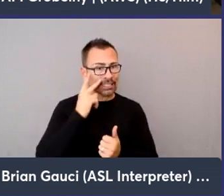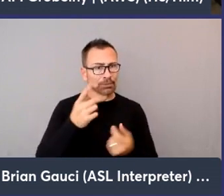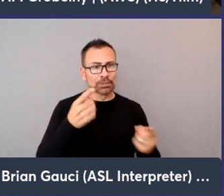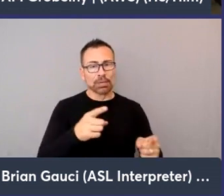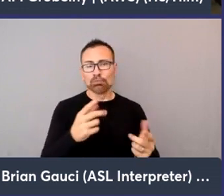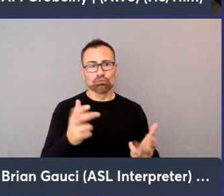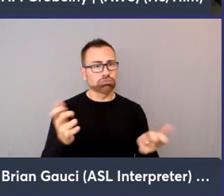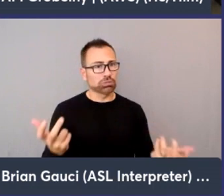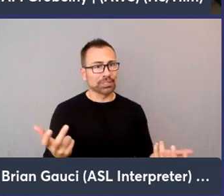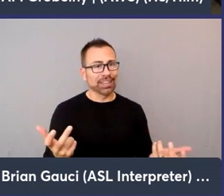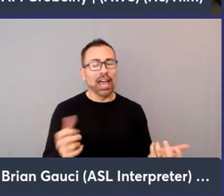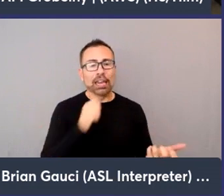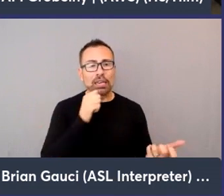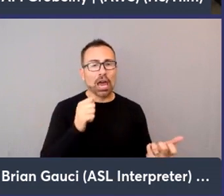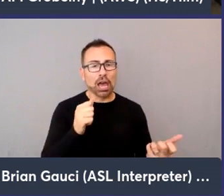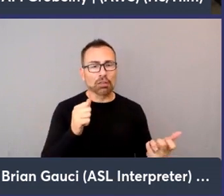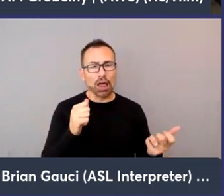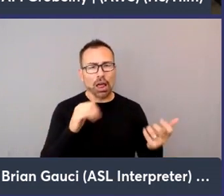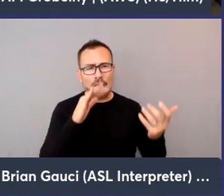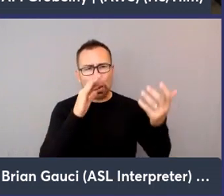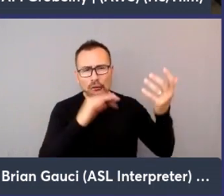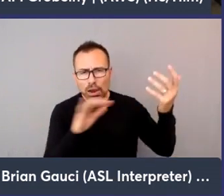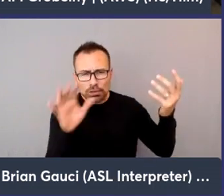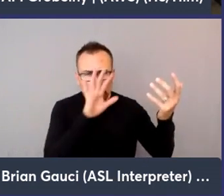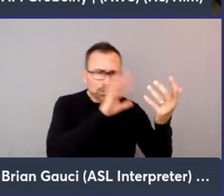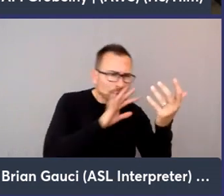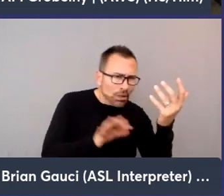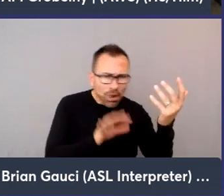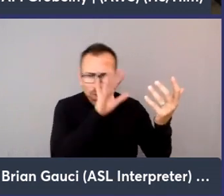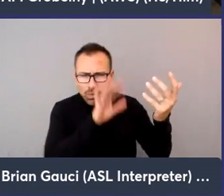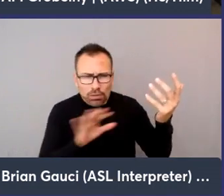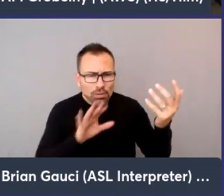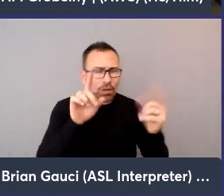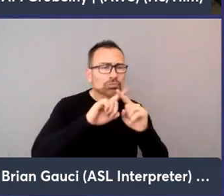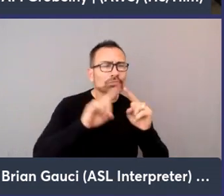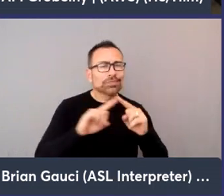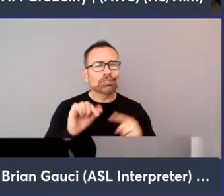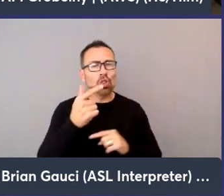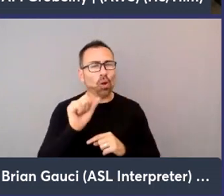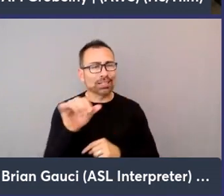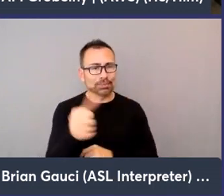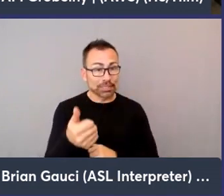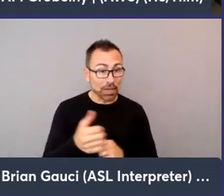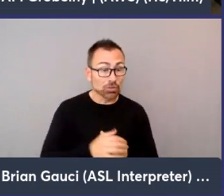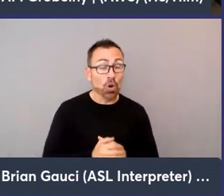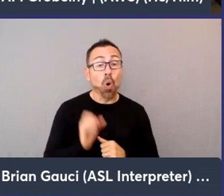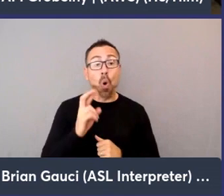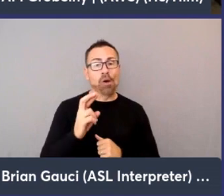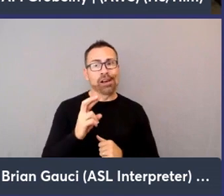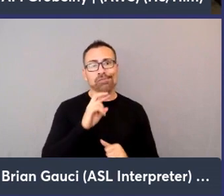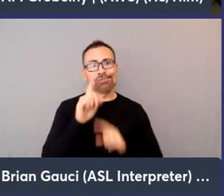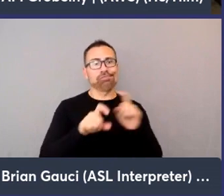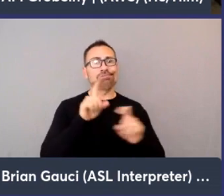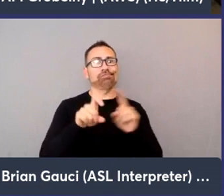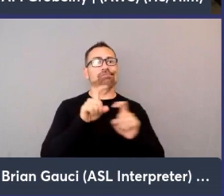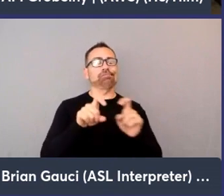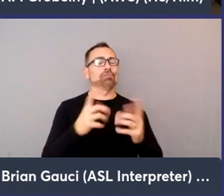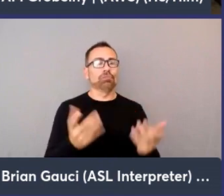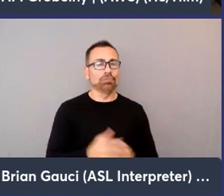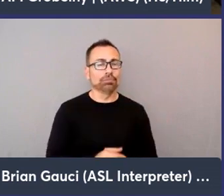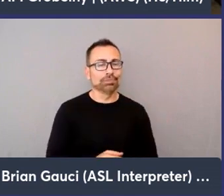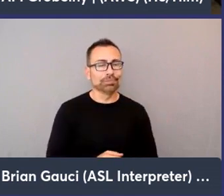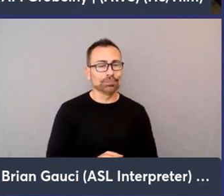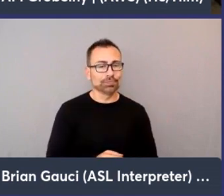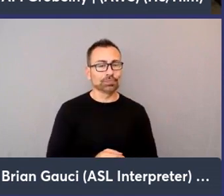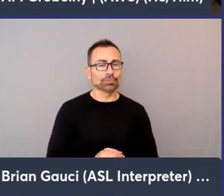having to dig through all of these logs themselves stored or even query it. I mean, it's